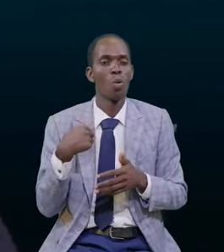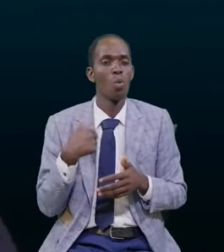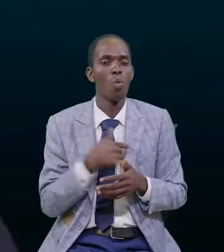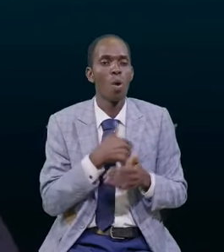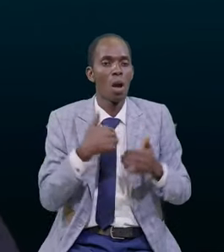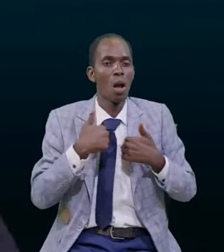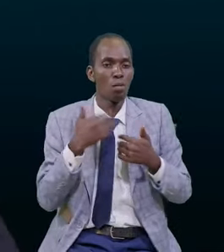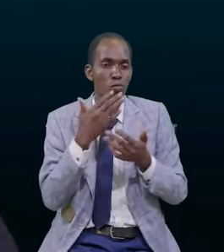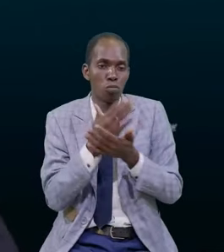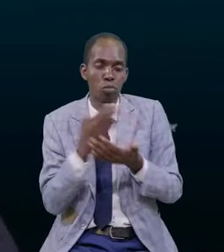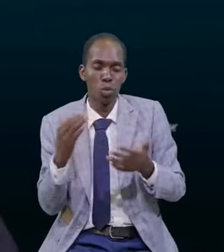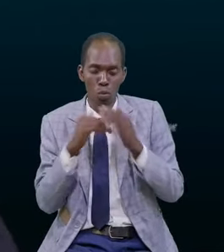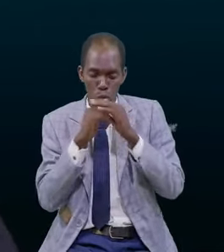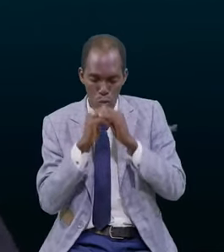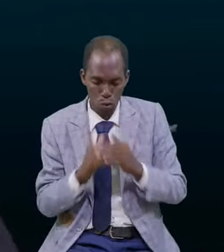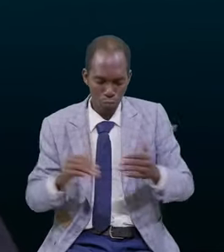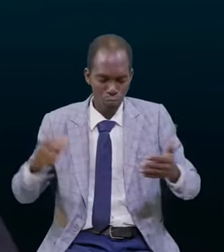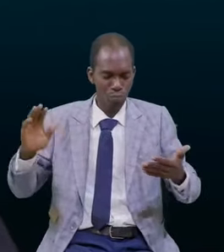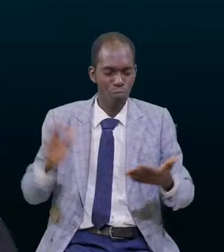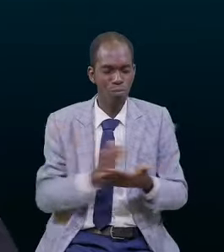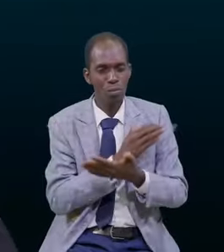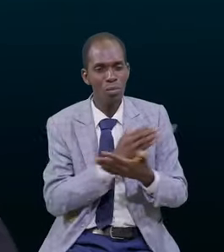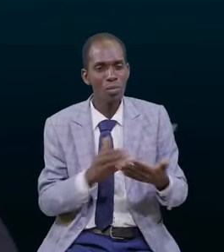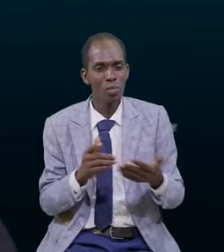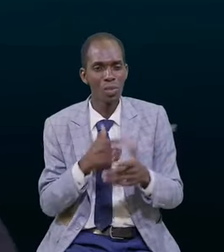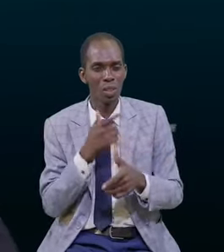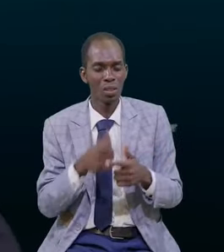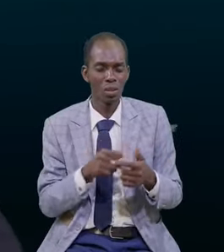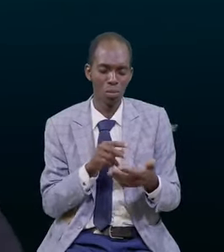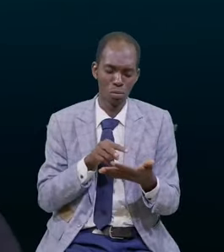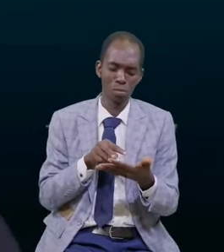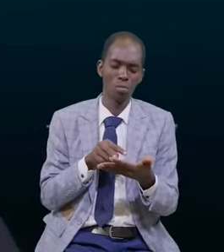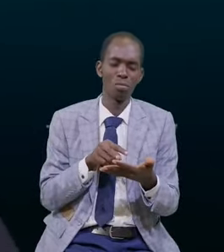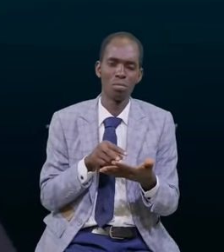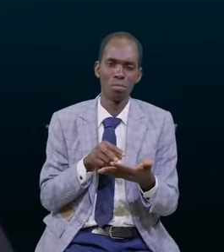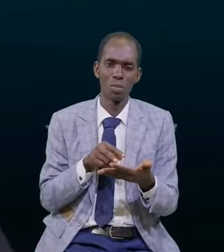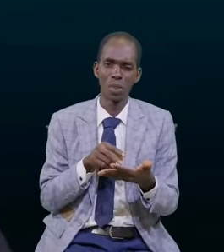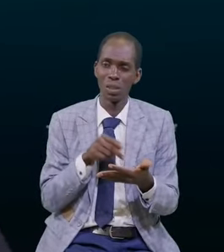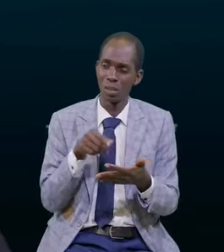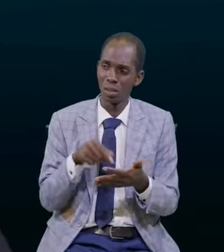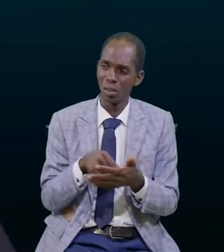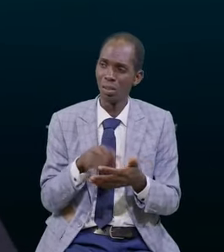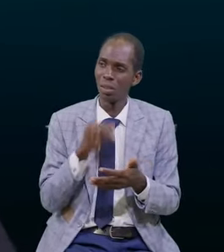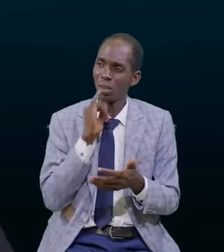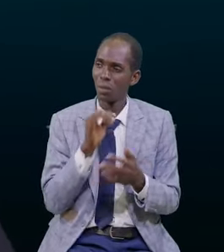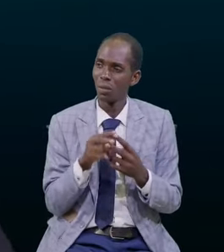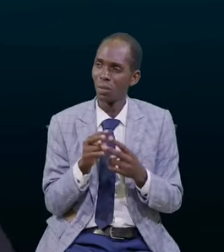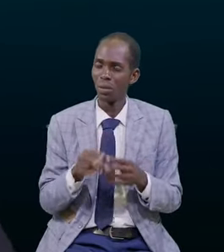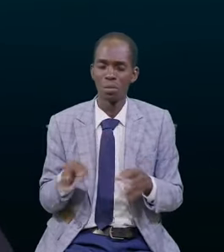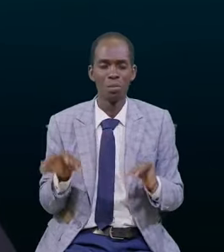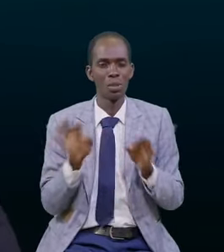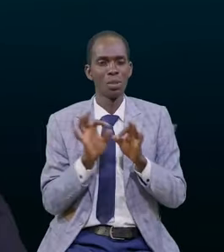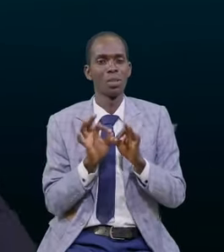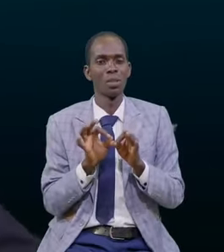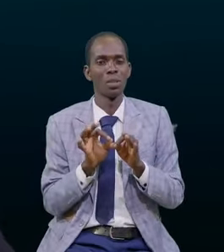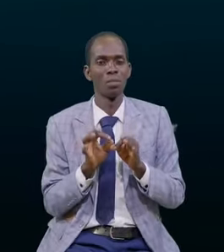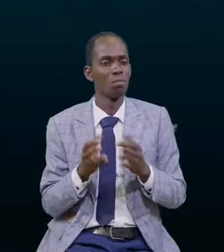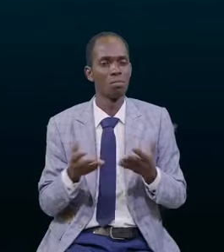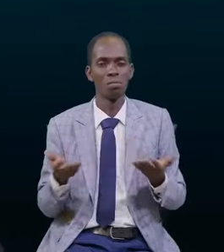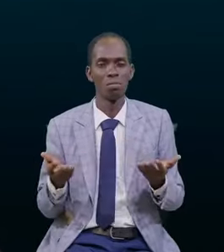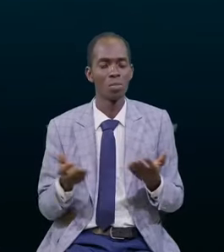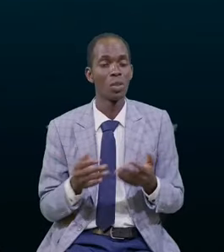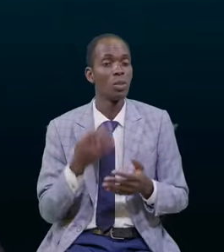critically you wonder is this really true is this really true one man is not interested in God he cannot be bothered he's